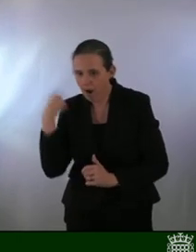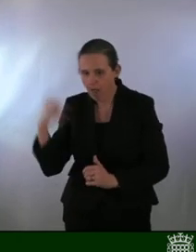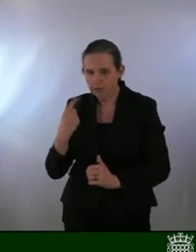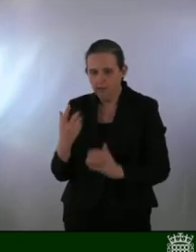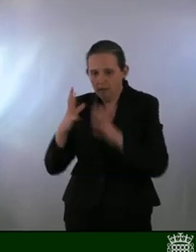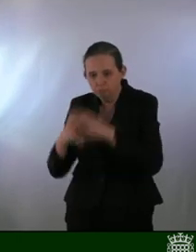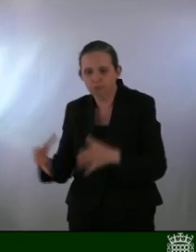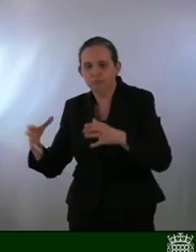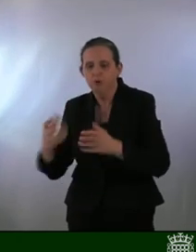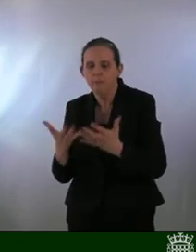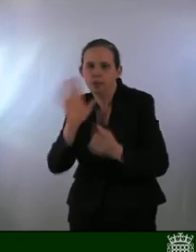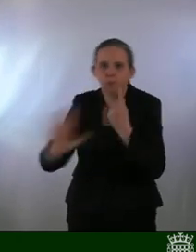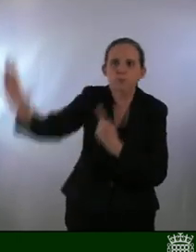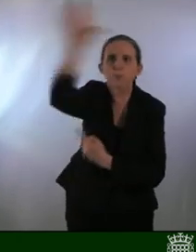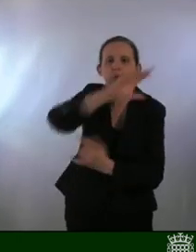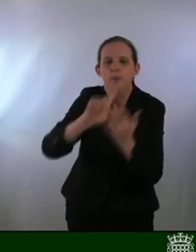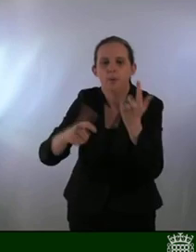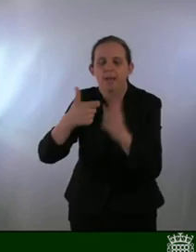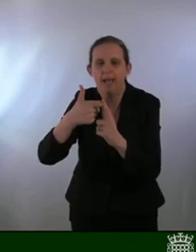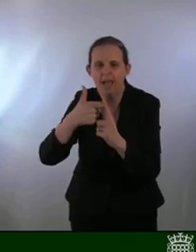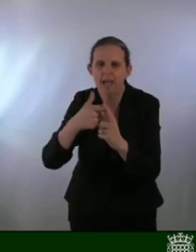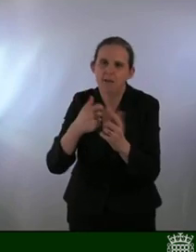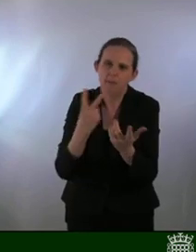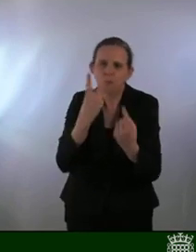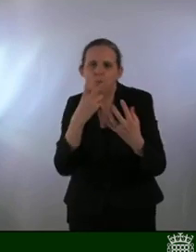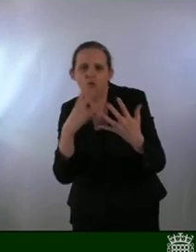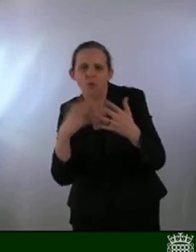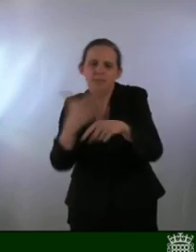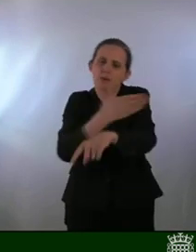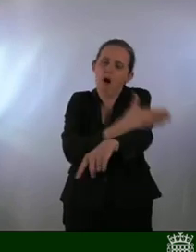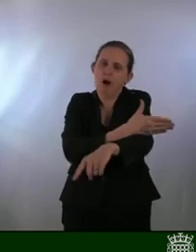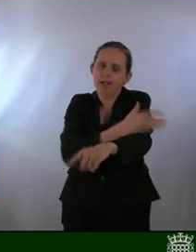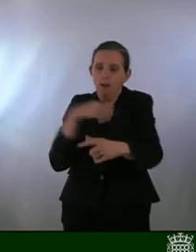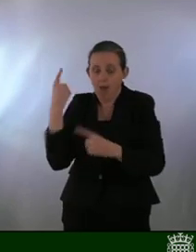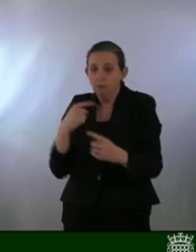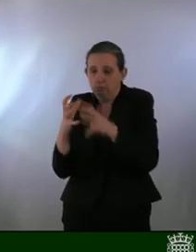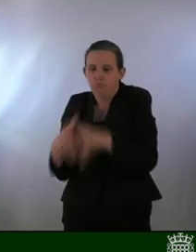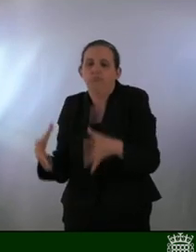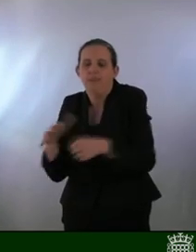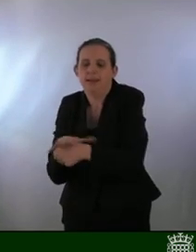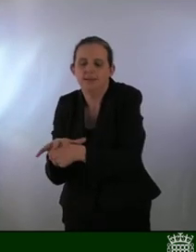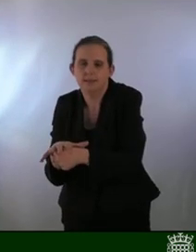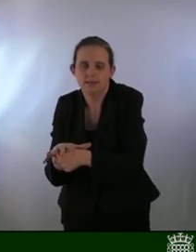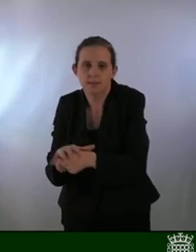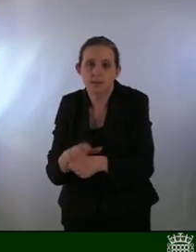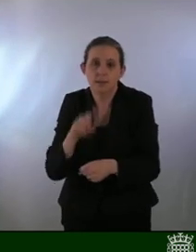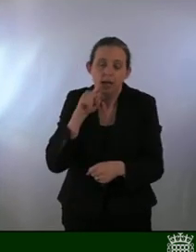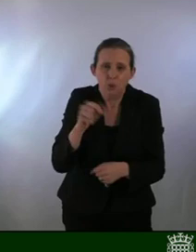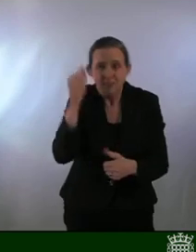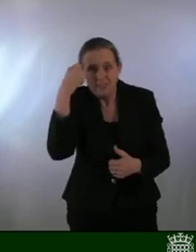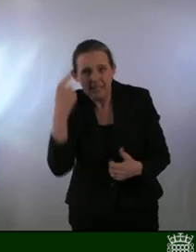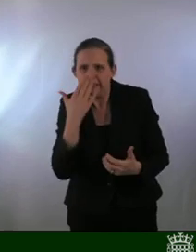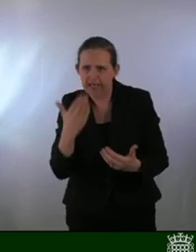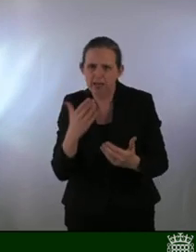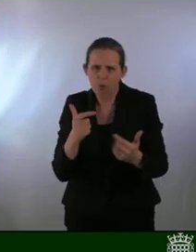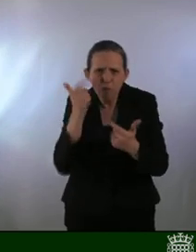the country. These measures will be disruptive, but they will save lives. In a few days' time, by